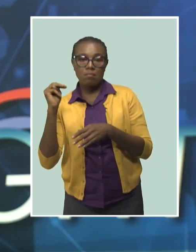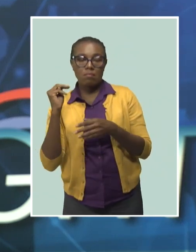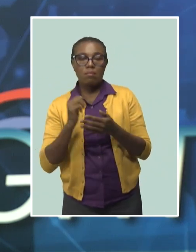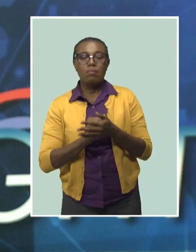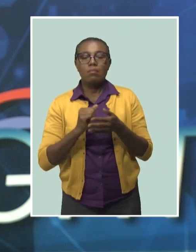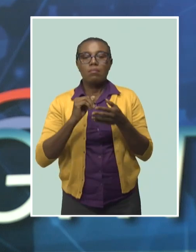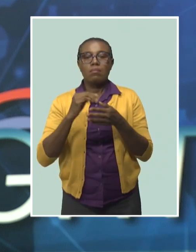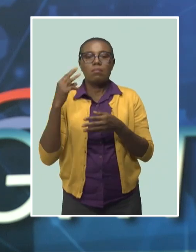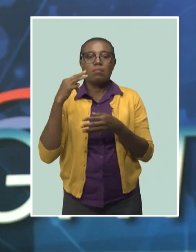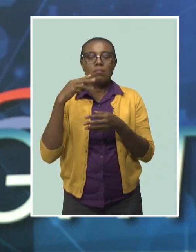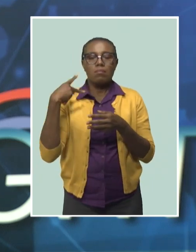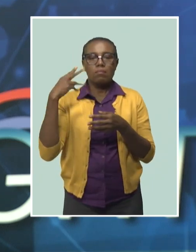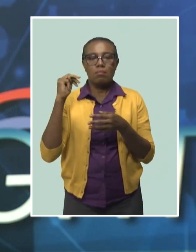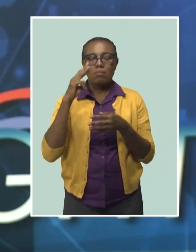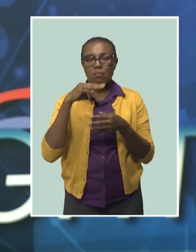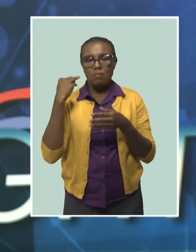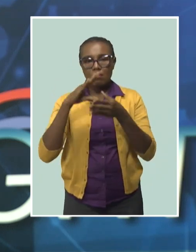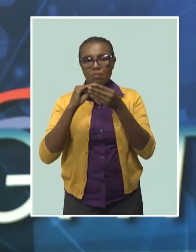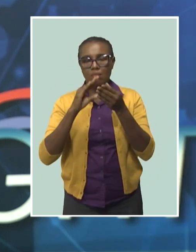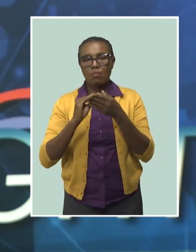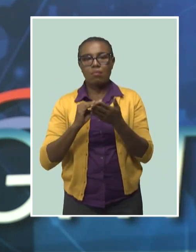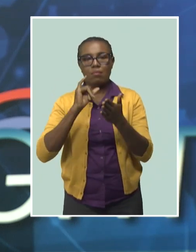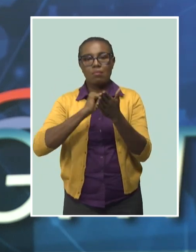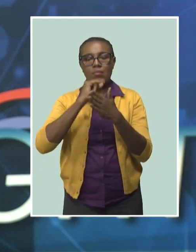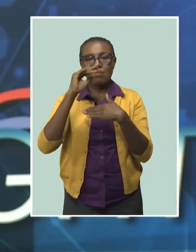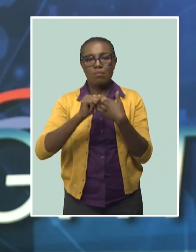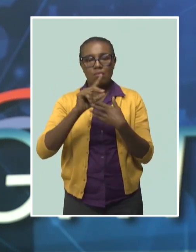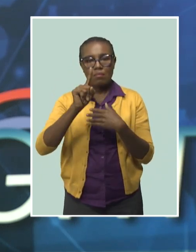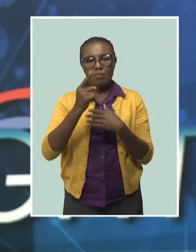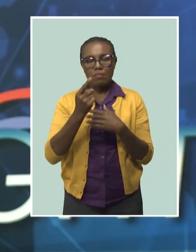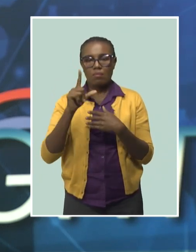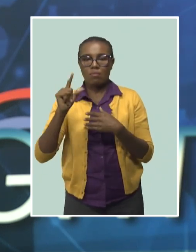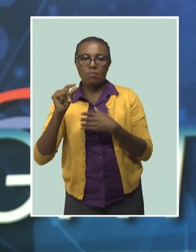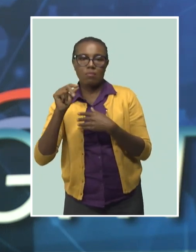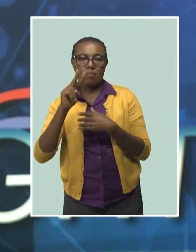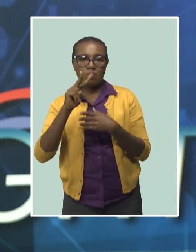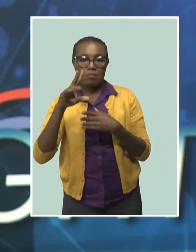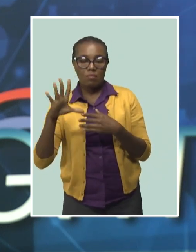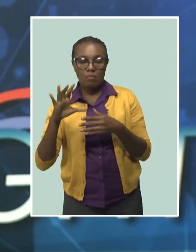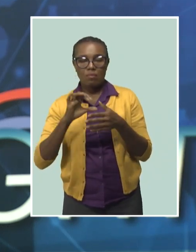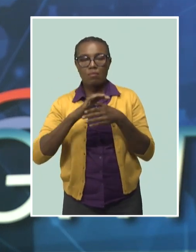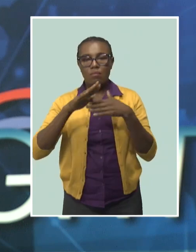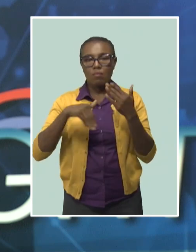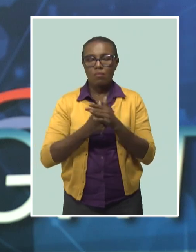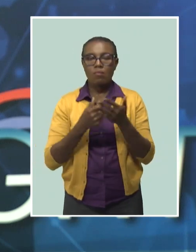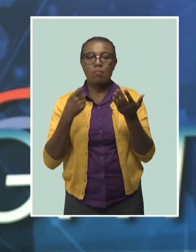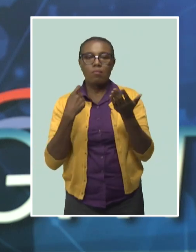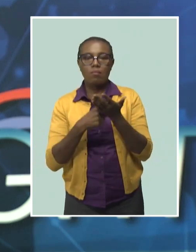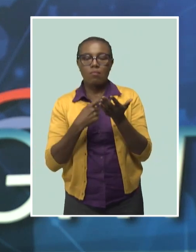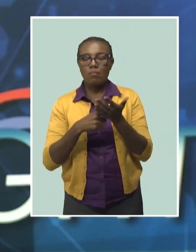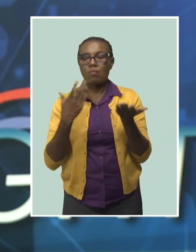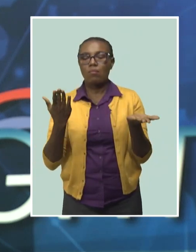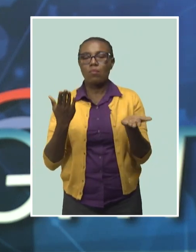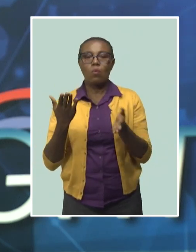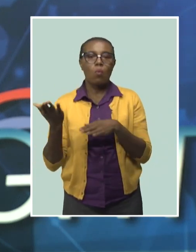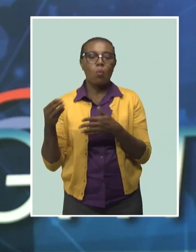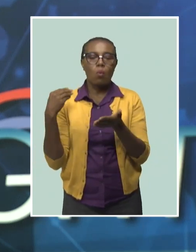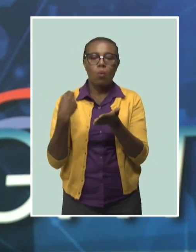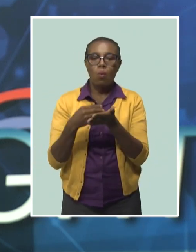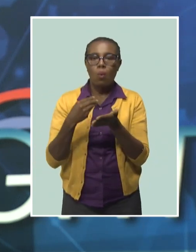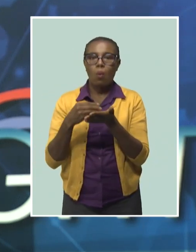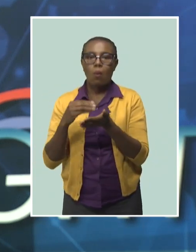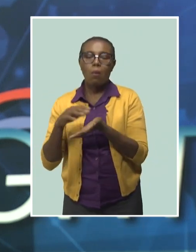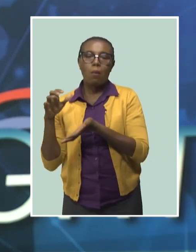January the 1st, 2025, all beneficiaries of tax concessions, rebates or other exemptions issued prior to that